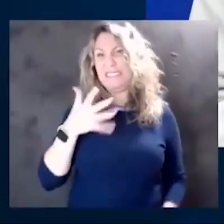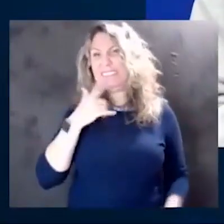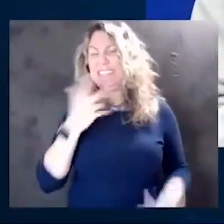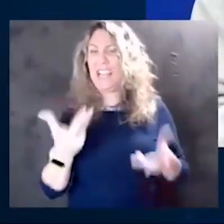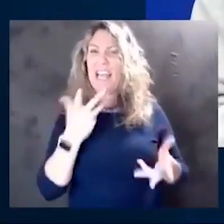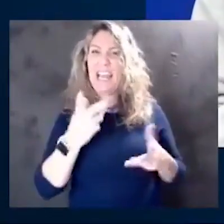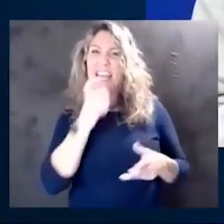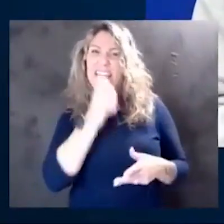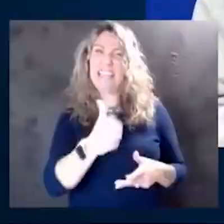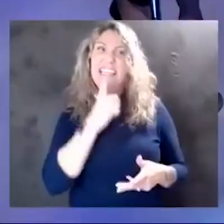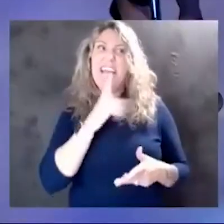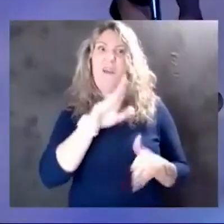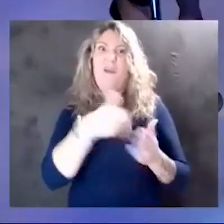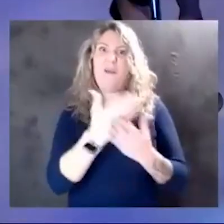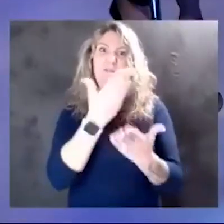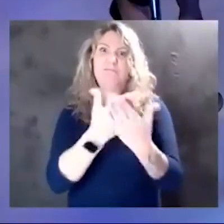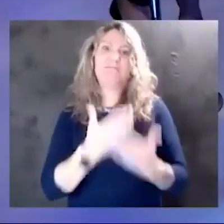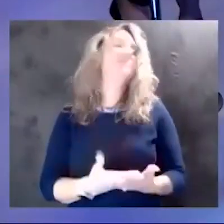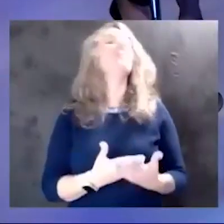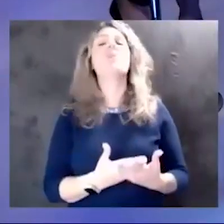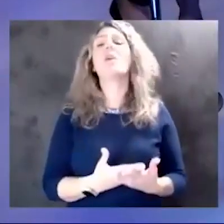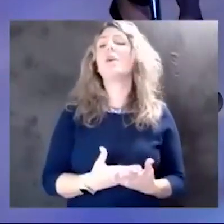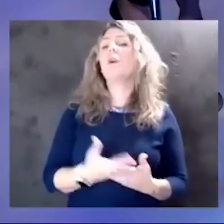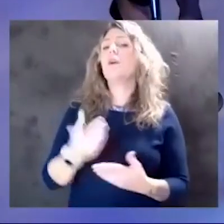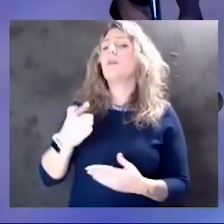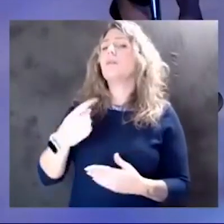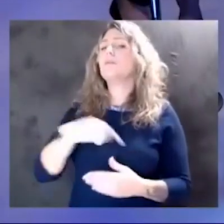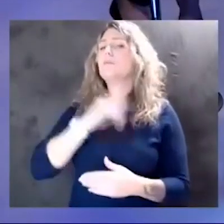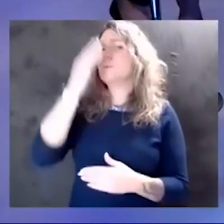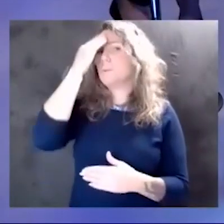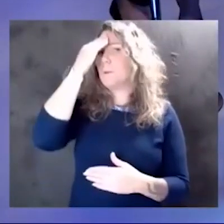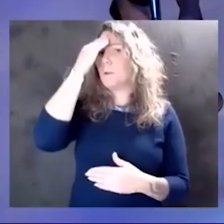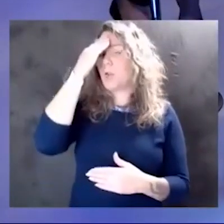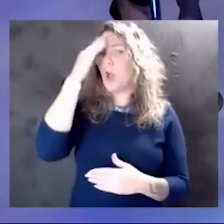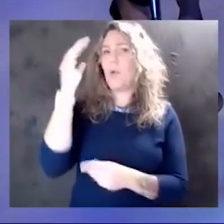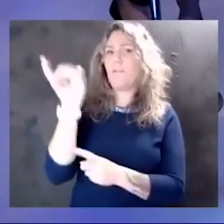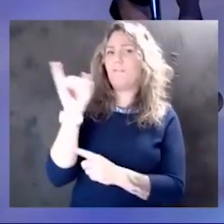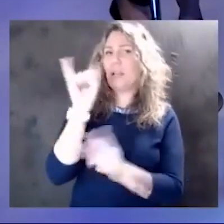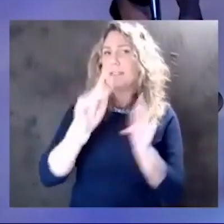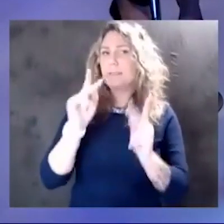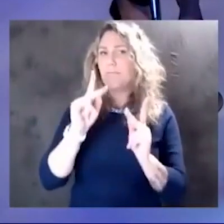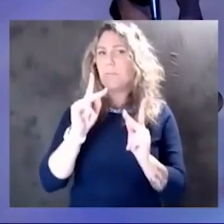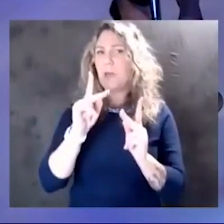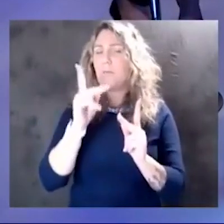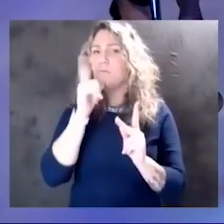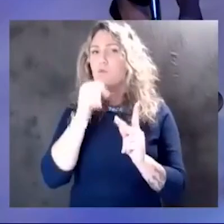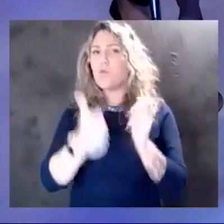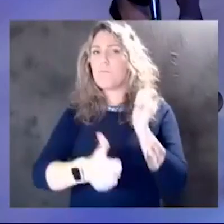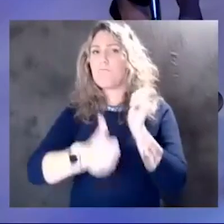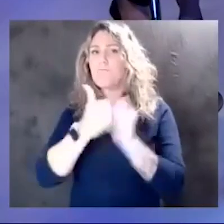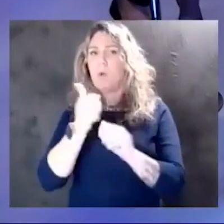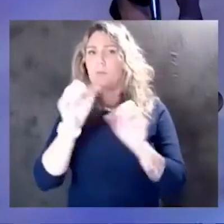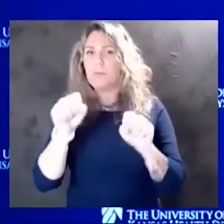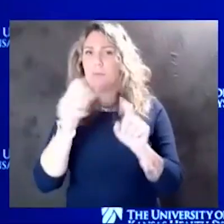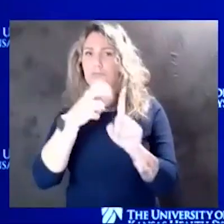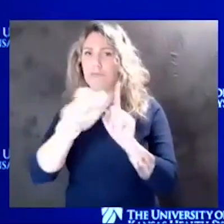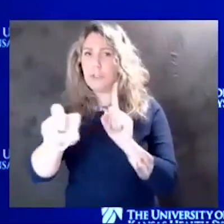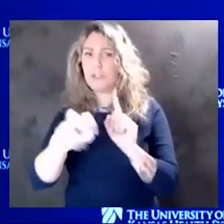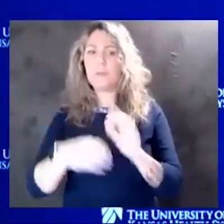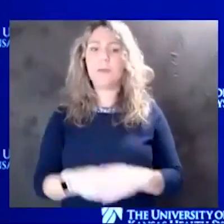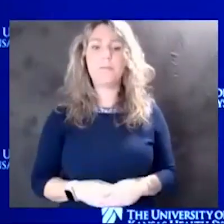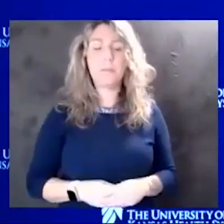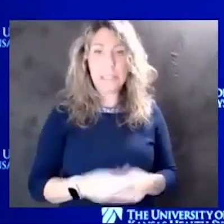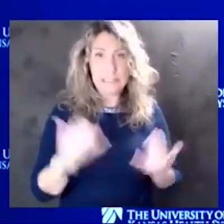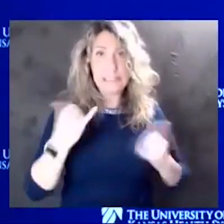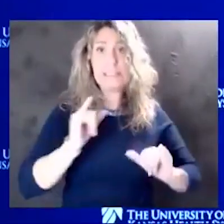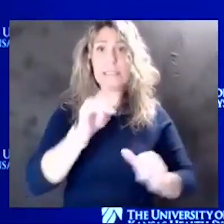to know, do we know when infected people are most able to transmit the virus? Well, I think we still believe it's 1 to 2